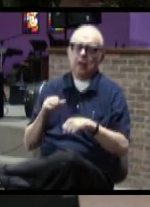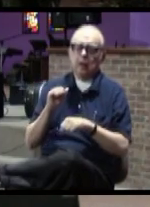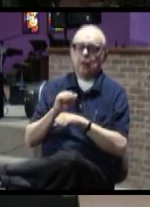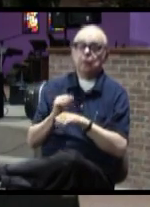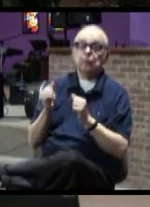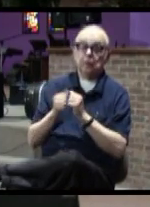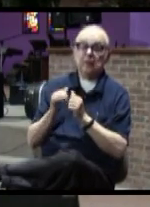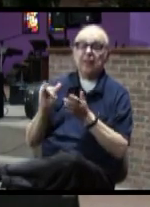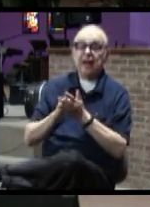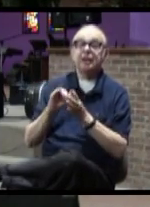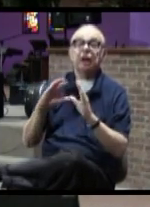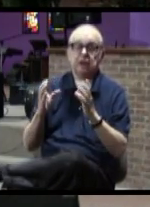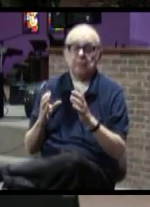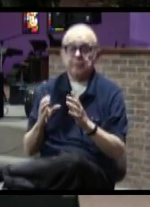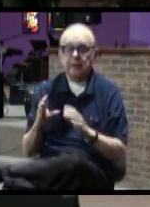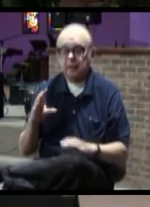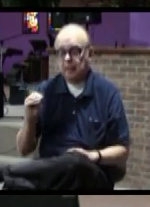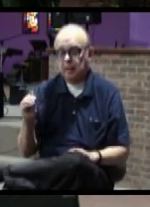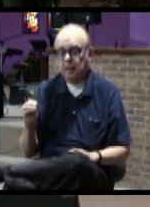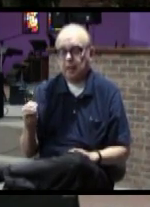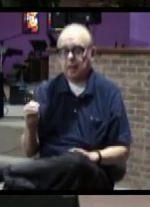to come and work for them.